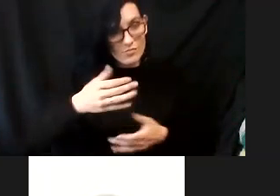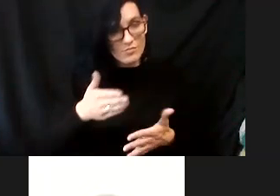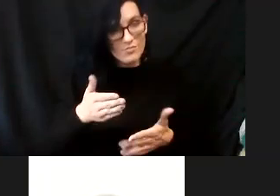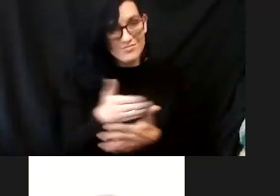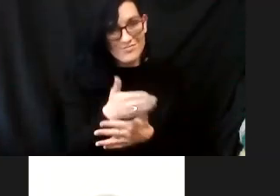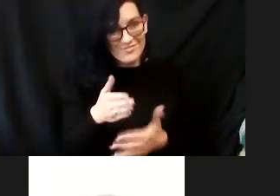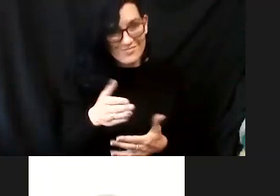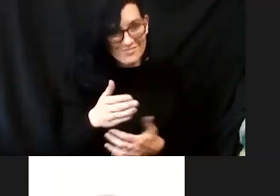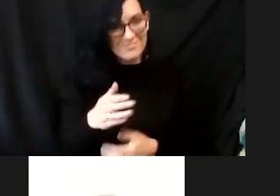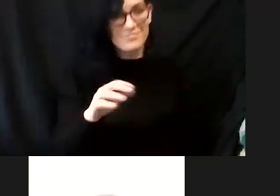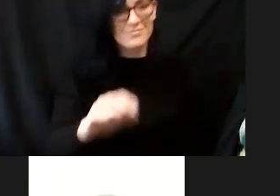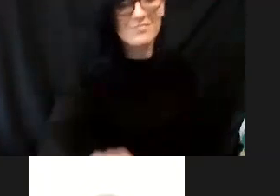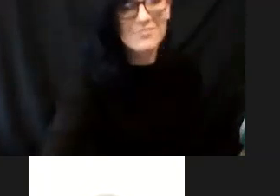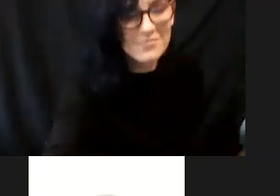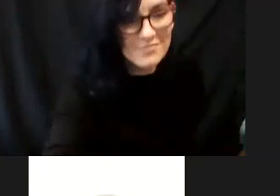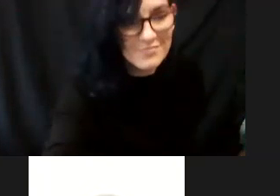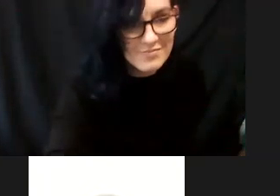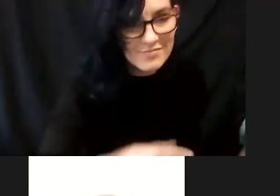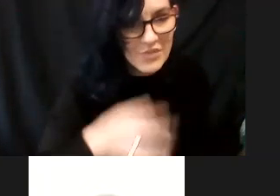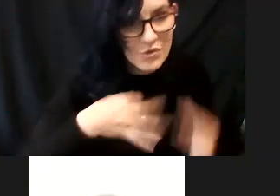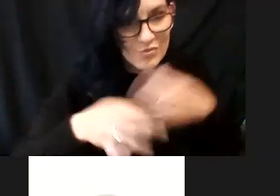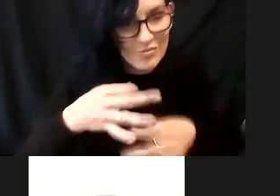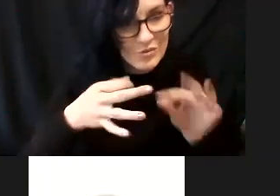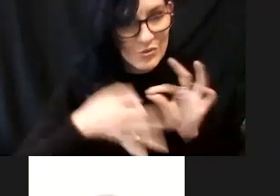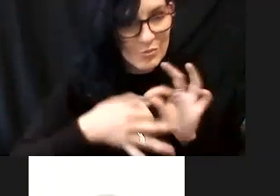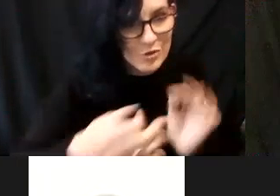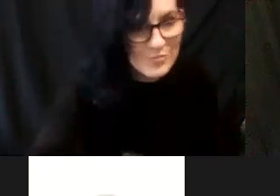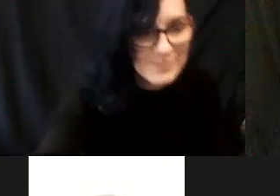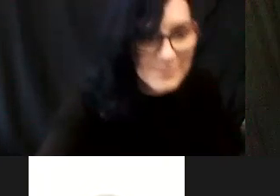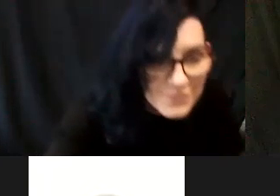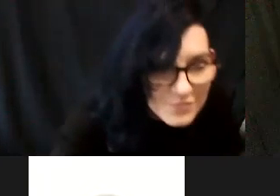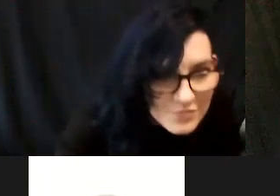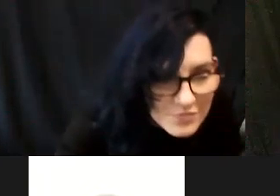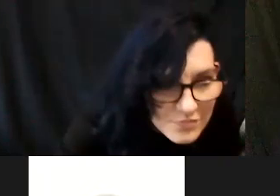Oh, sure. All right. Thank you. I wanted to hop in there.